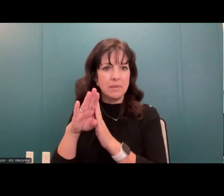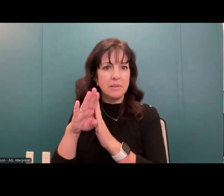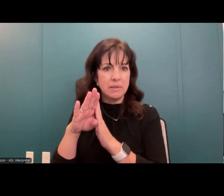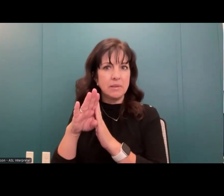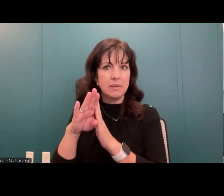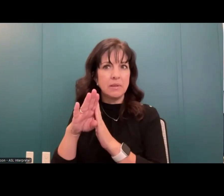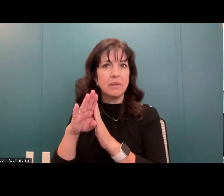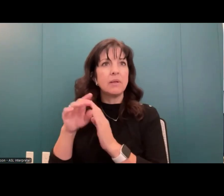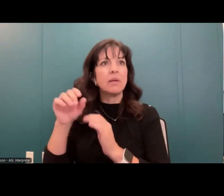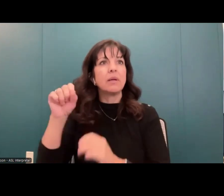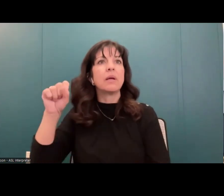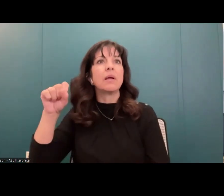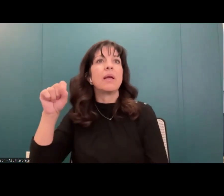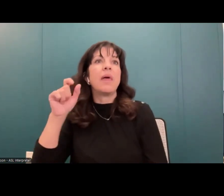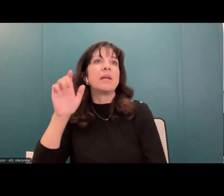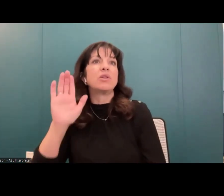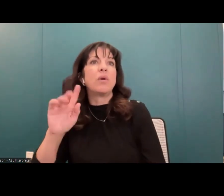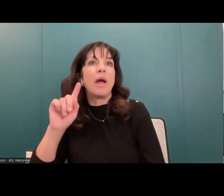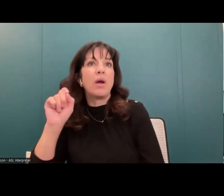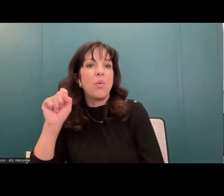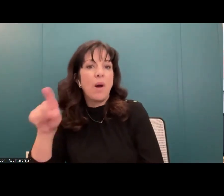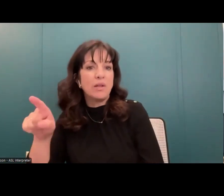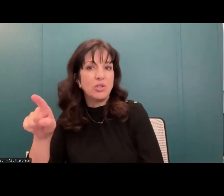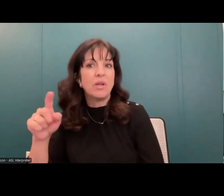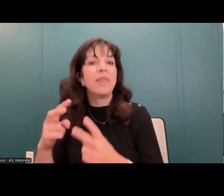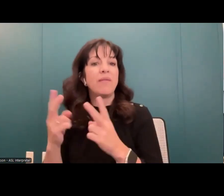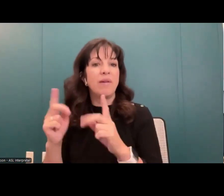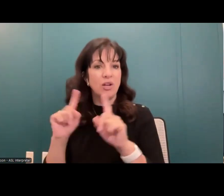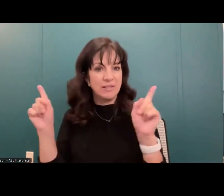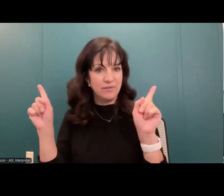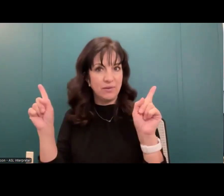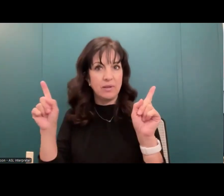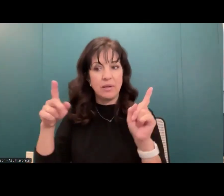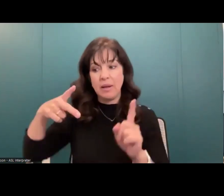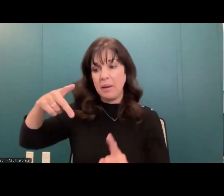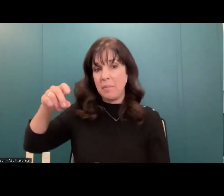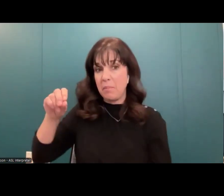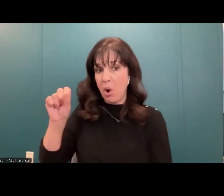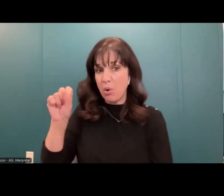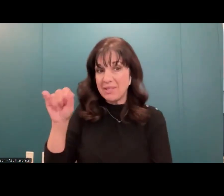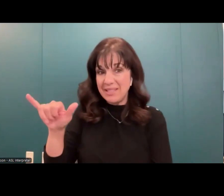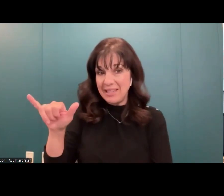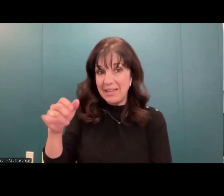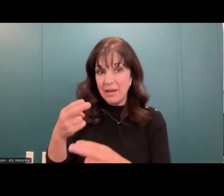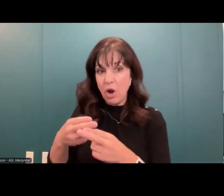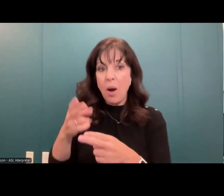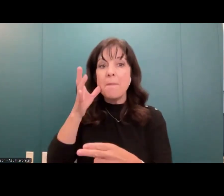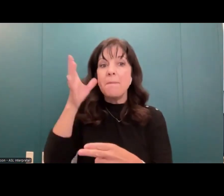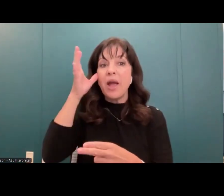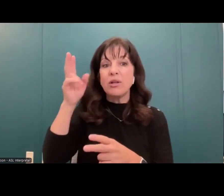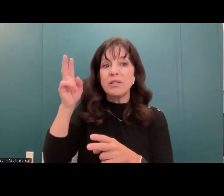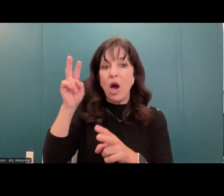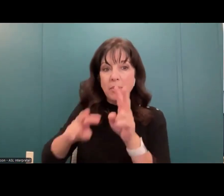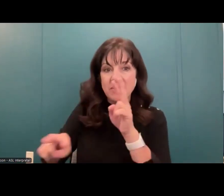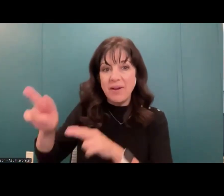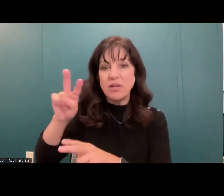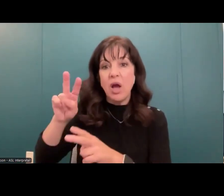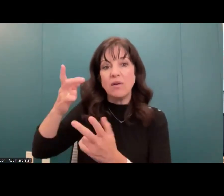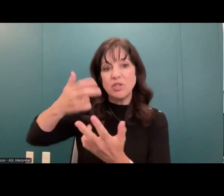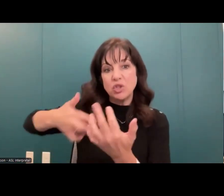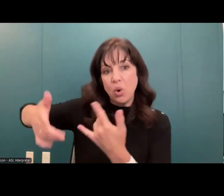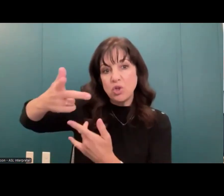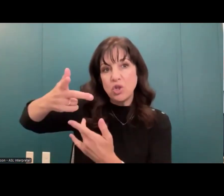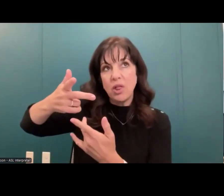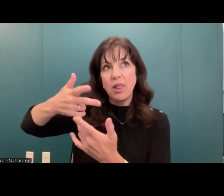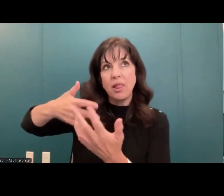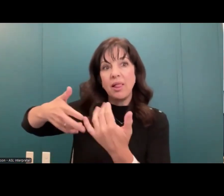Yeah, so that's a great question, and they are very different. The POSI, it's called the Parents' Observation of Social Interaction. It's another